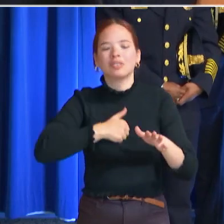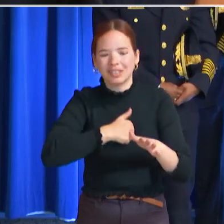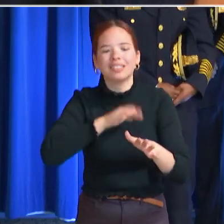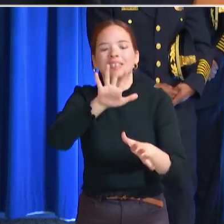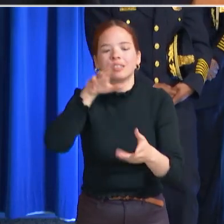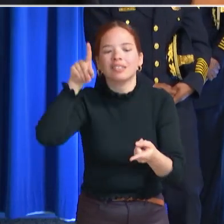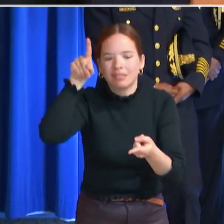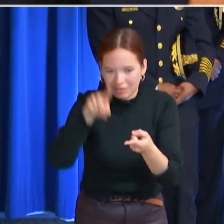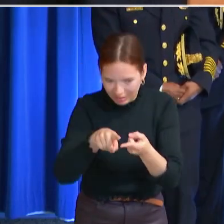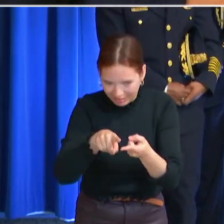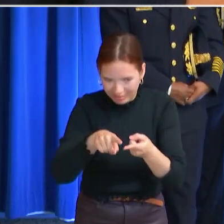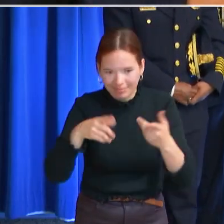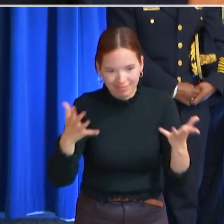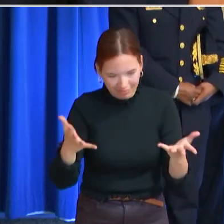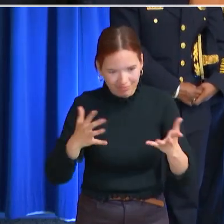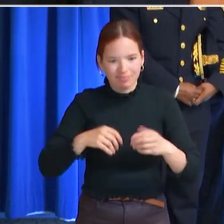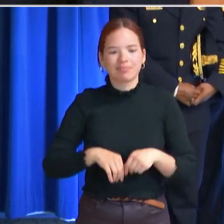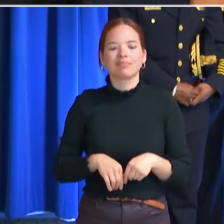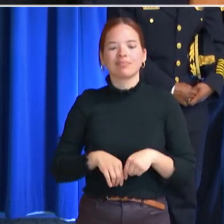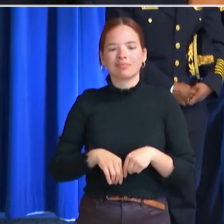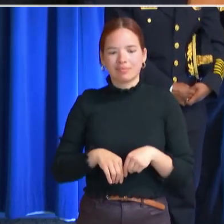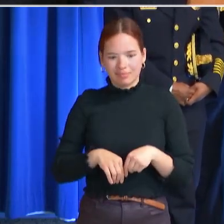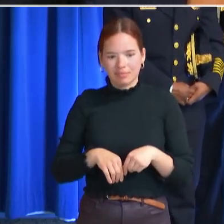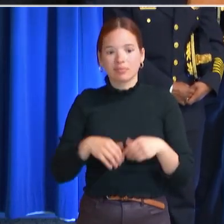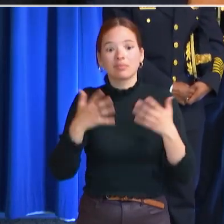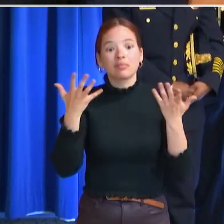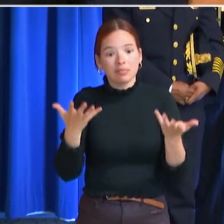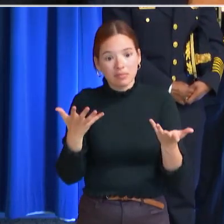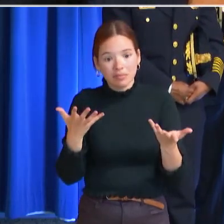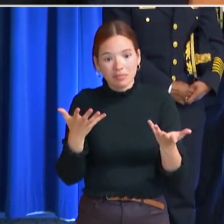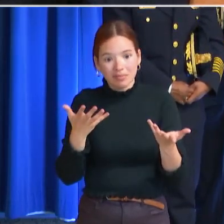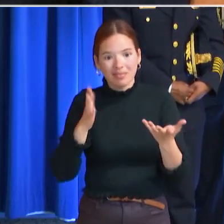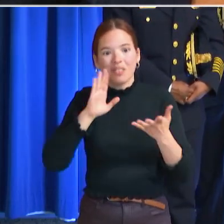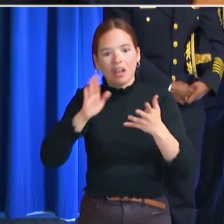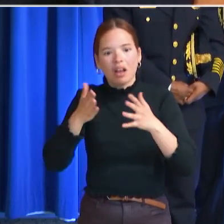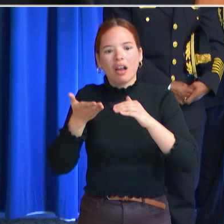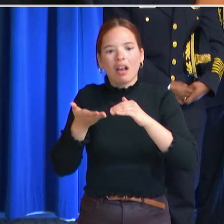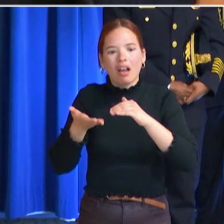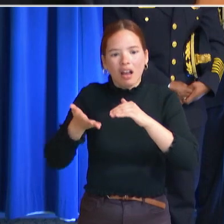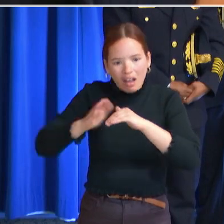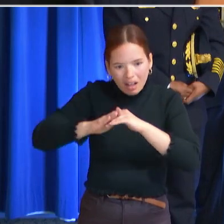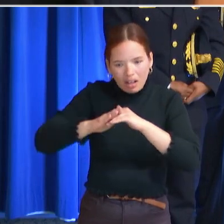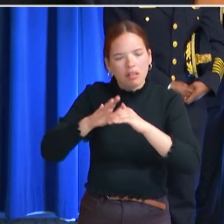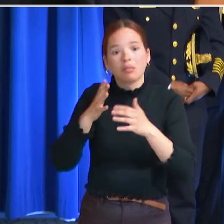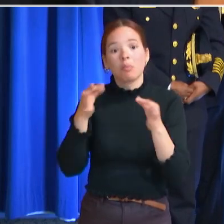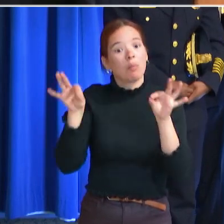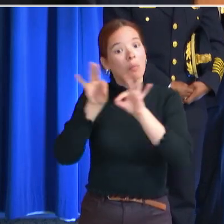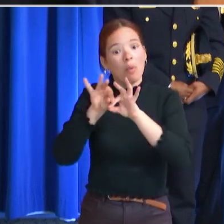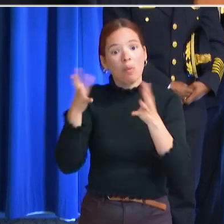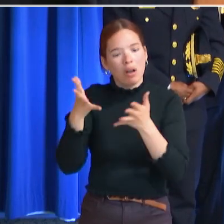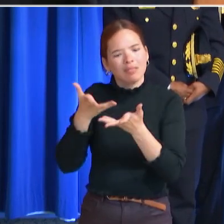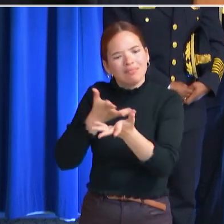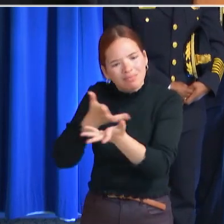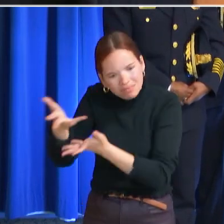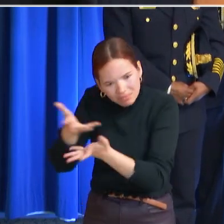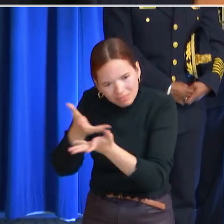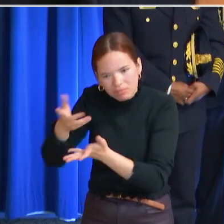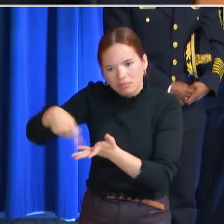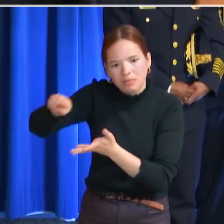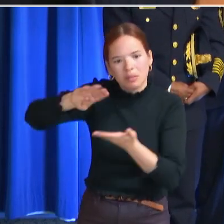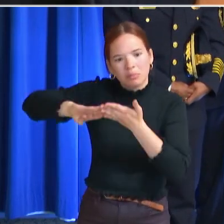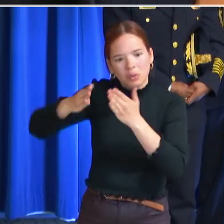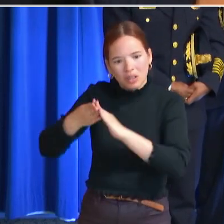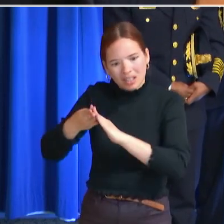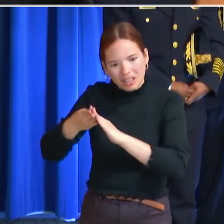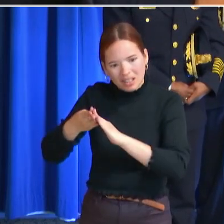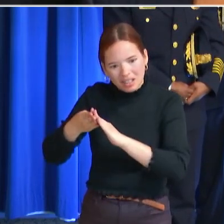crime in those areas, but increase in terms of our engagement with communities. Those are the increases that we're looking for, the